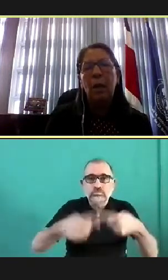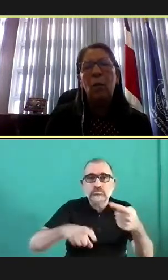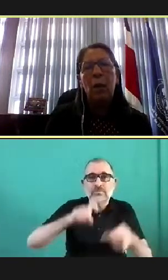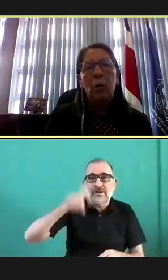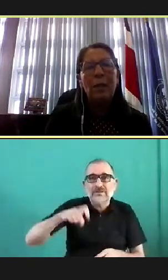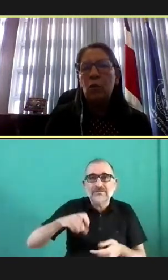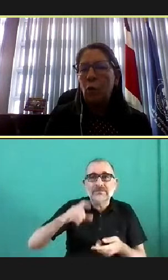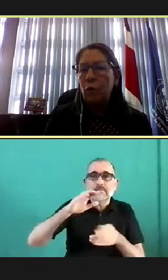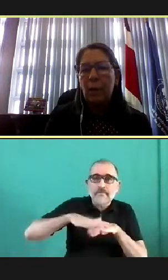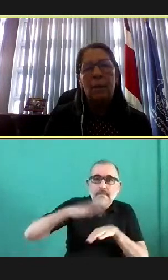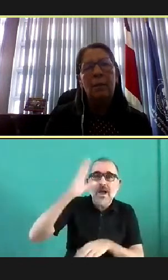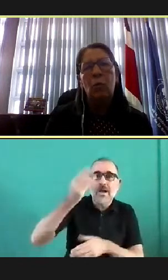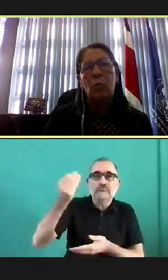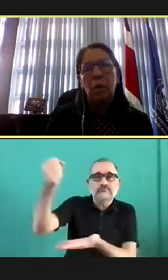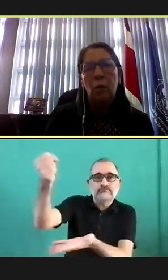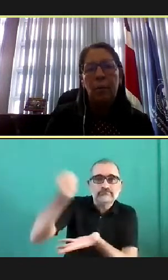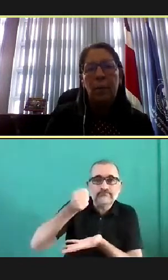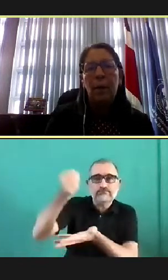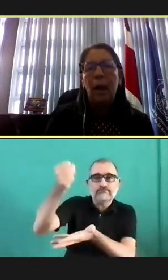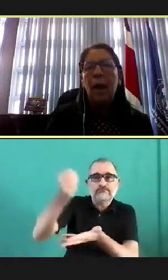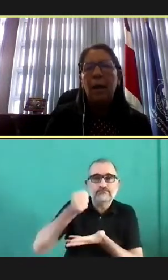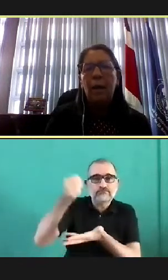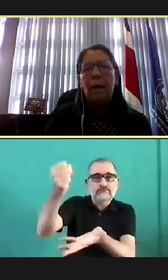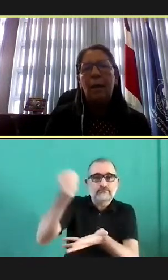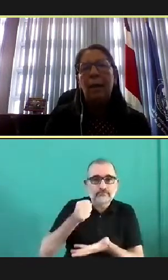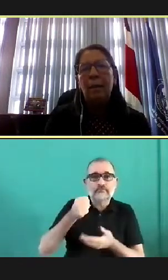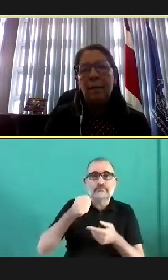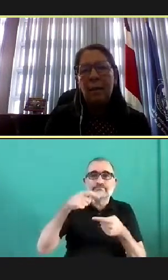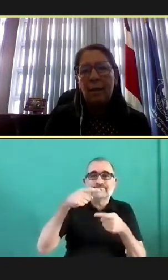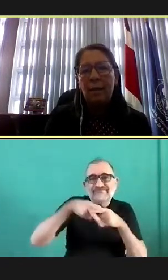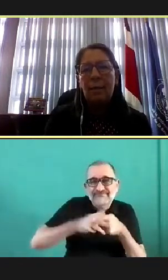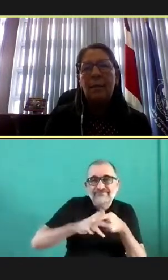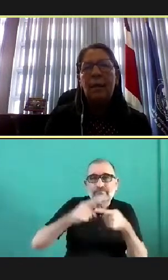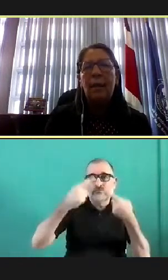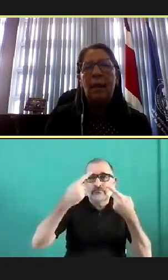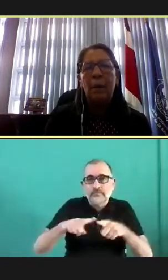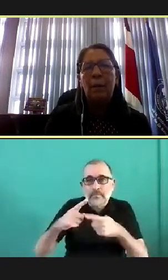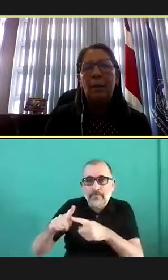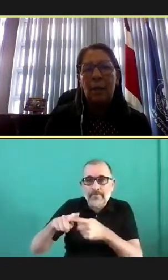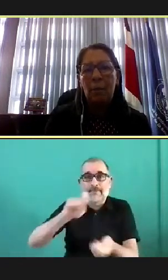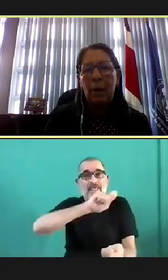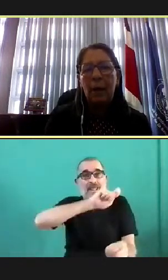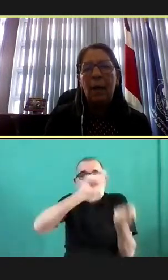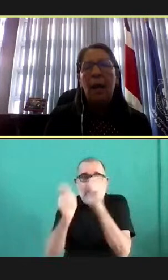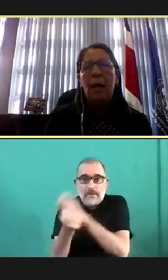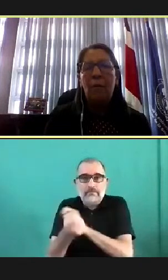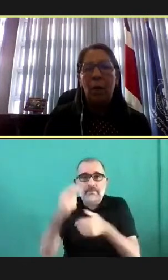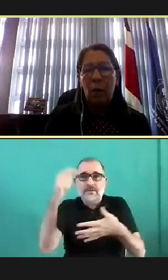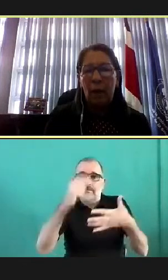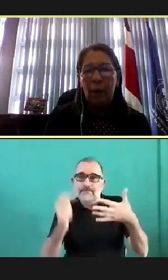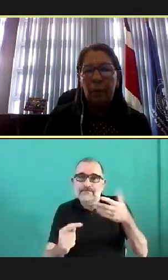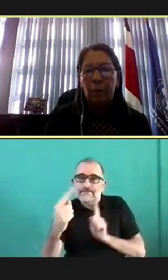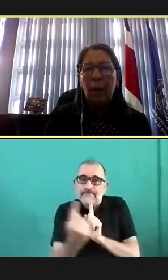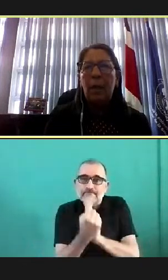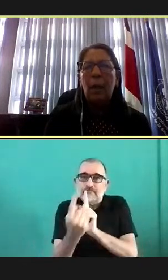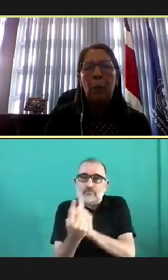as well as that intersectoral engagement, which is so important, that there are